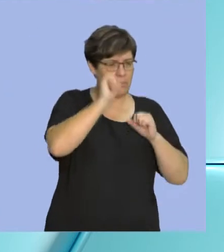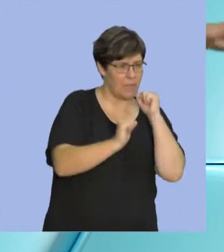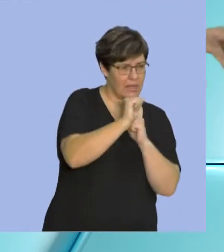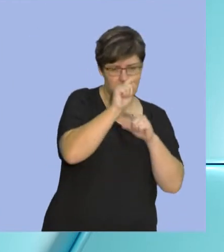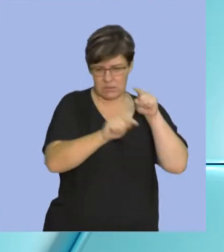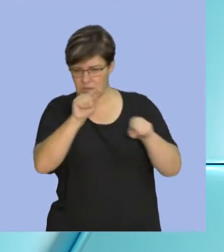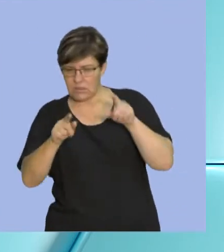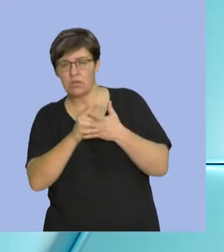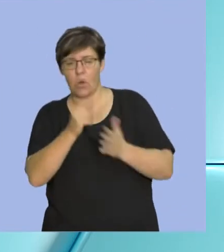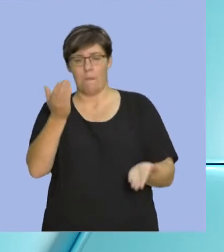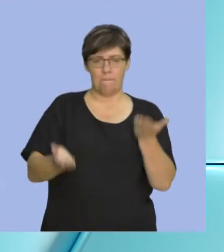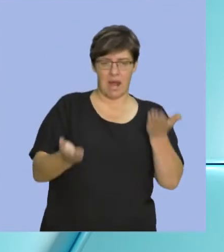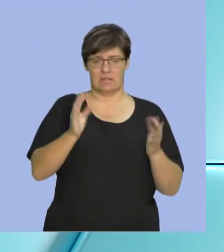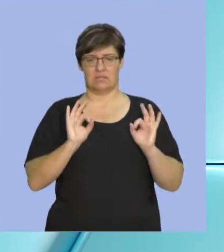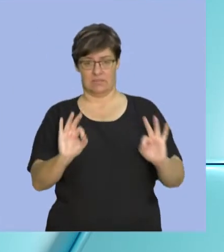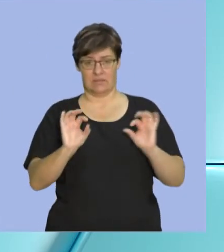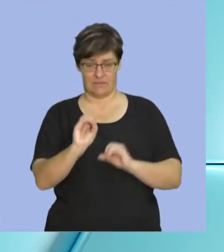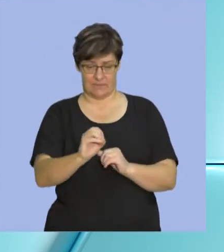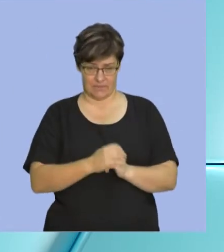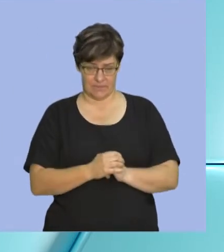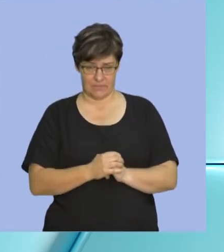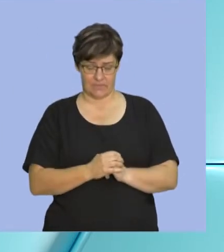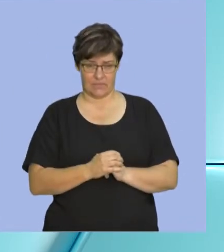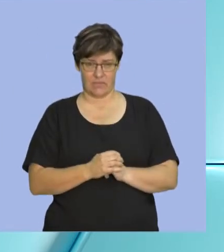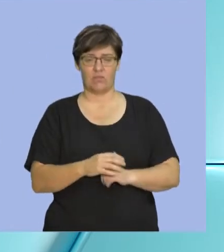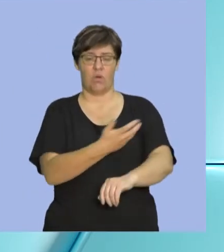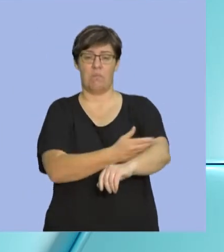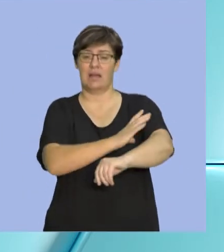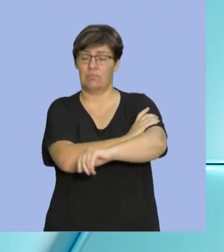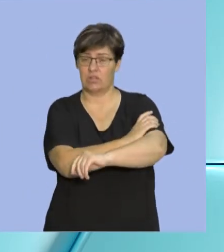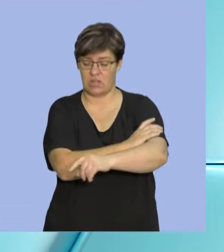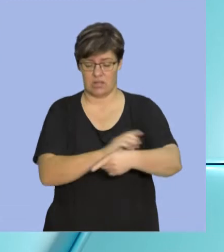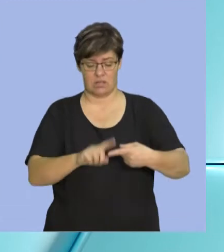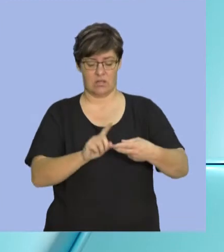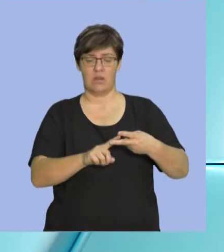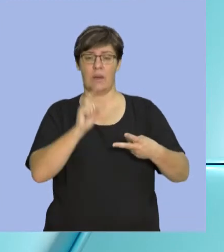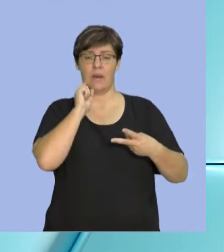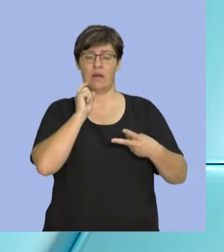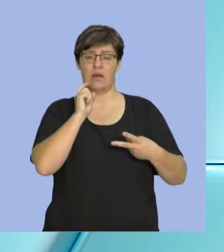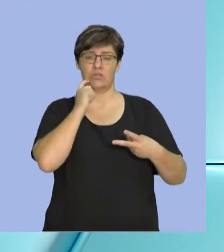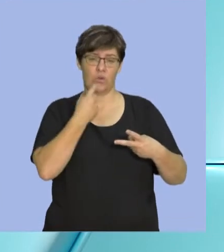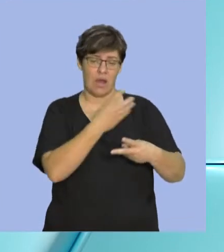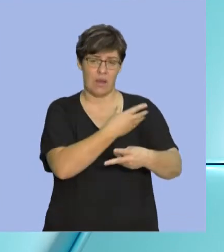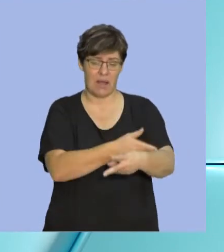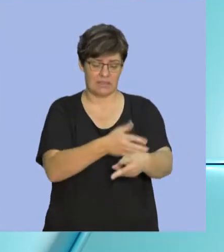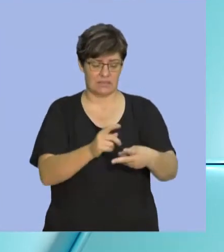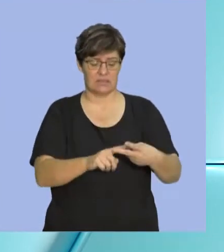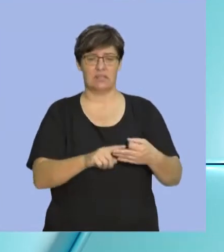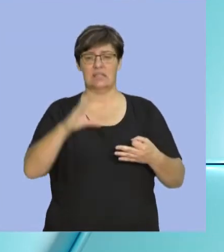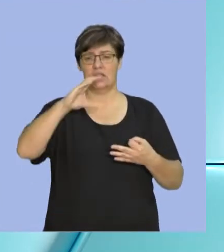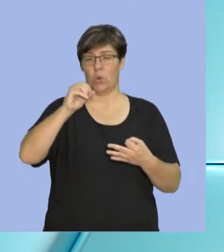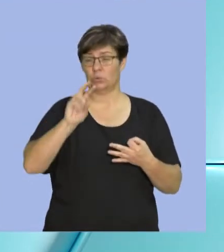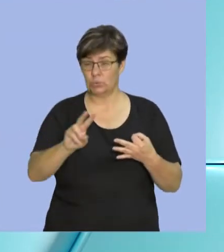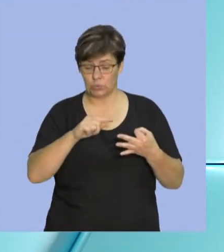to maintain a balance. And I mentioned examples of your blood pressure, your blood sugar levels, your carbon dioxide levels, the